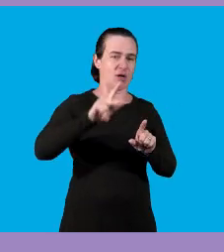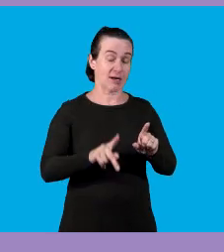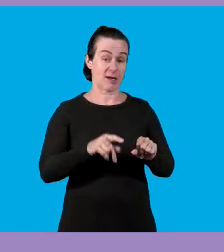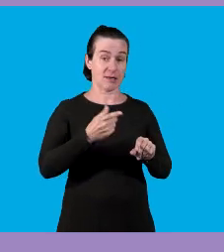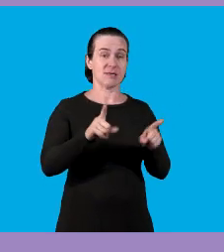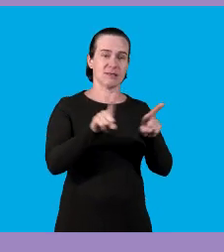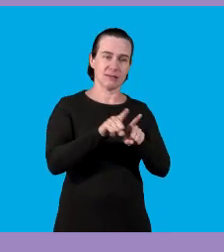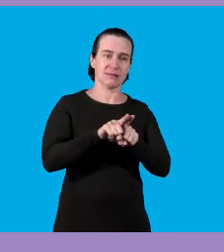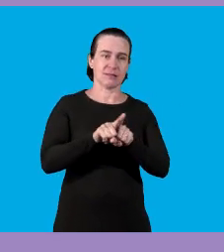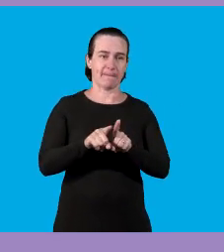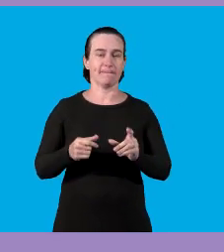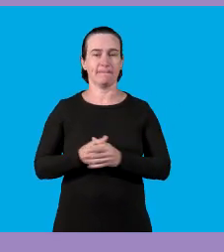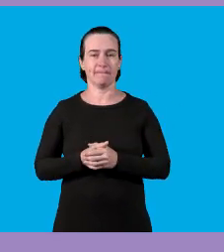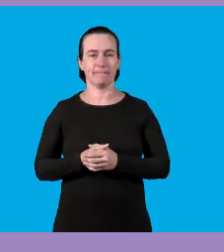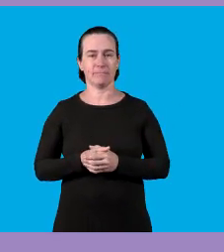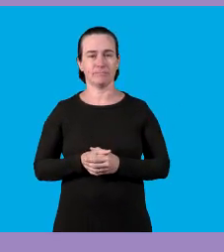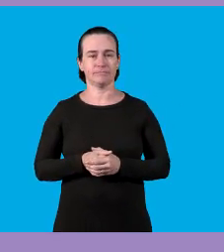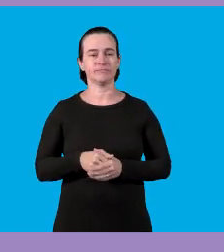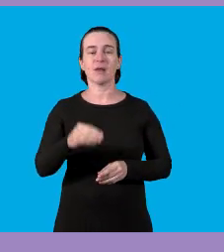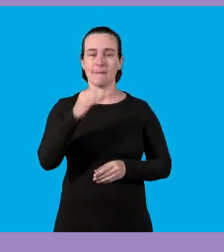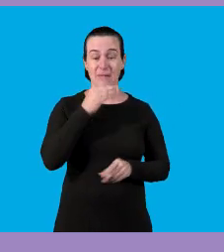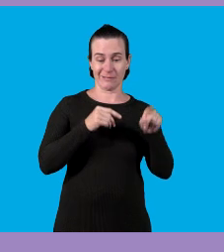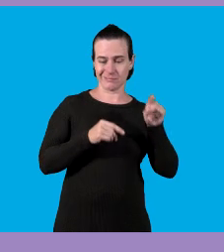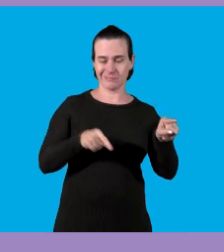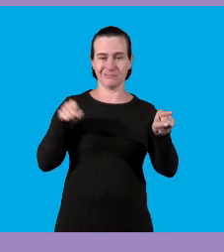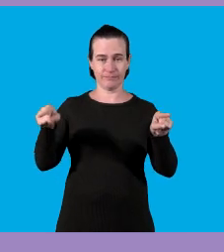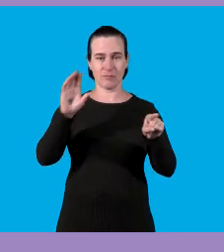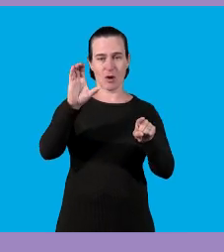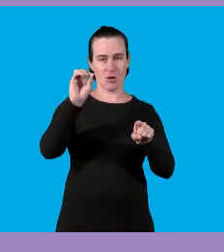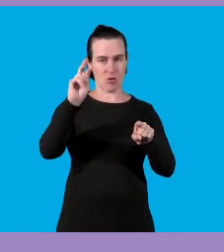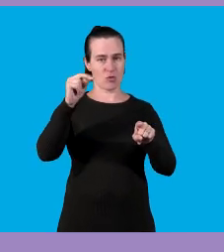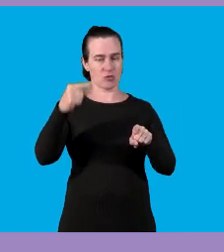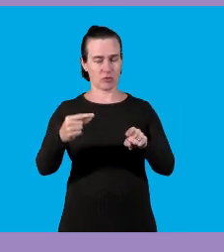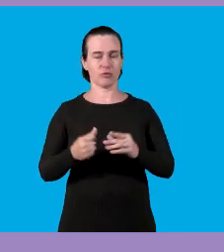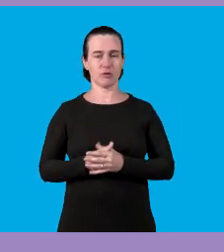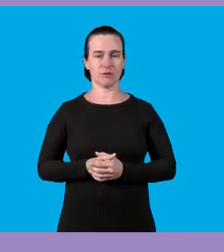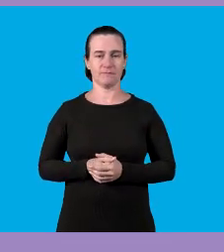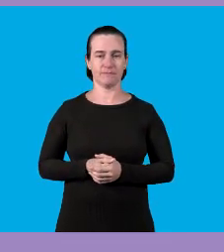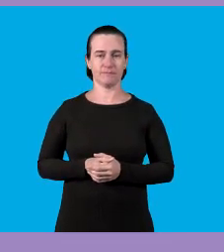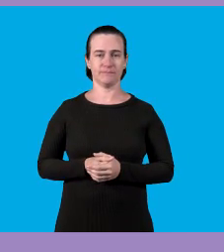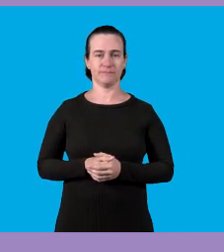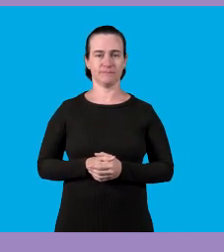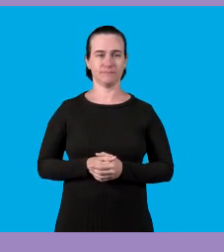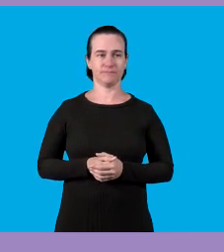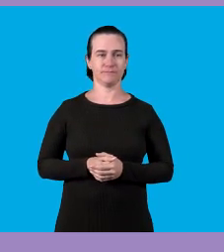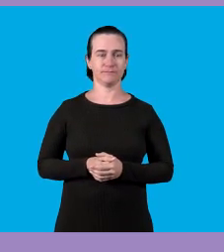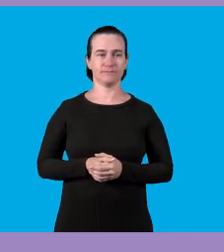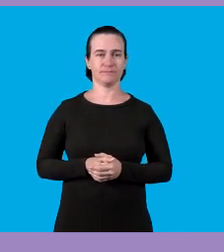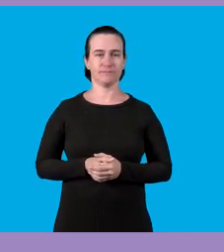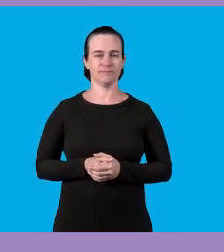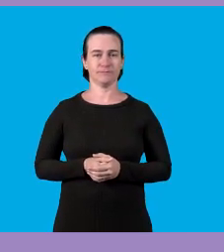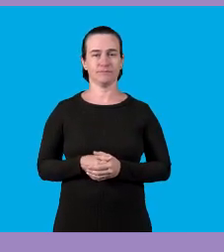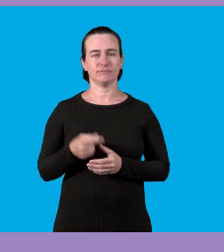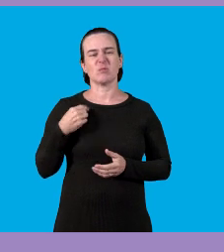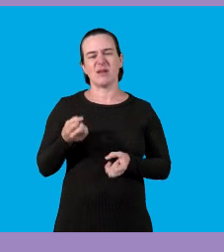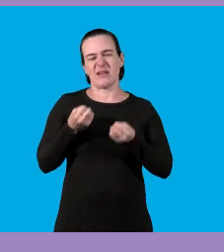to be equal. Then those two triangles are said to be congruent. Now let's look at